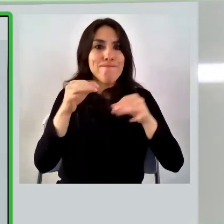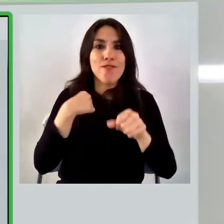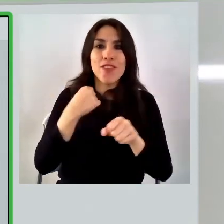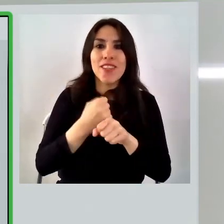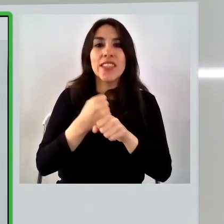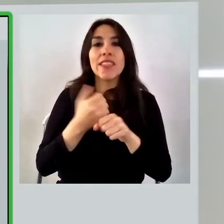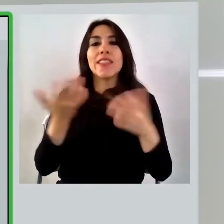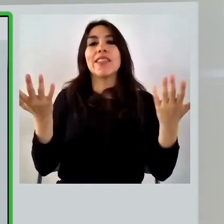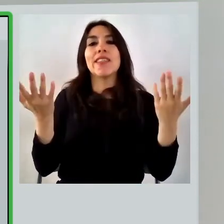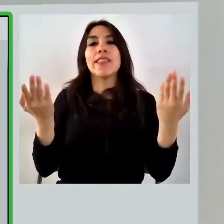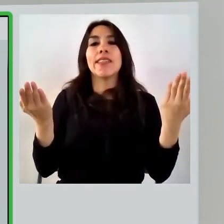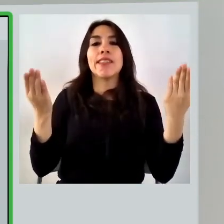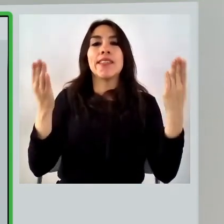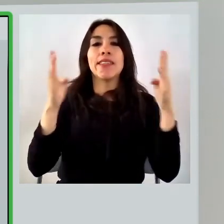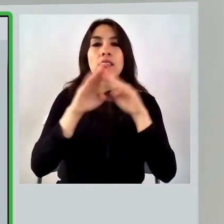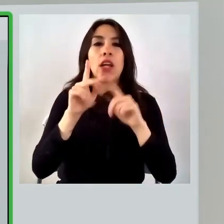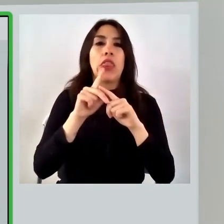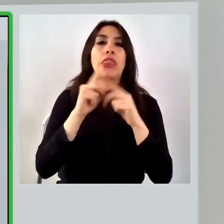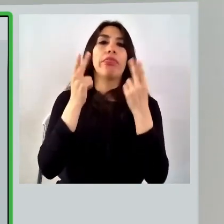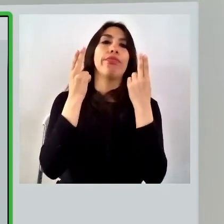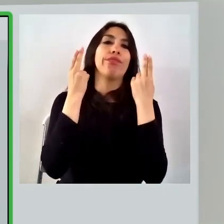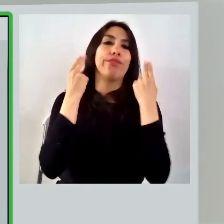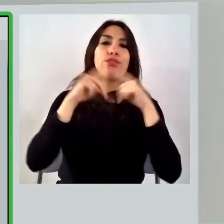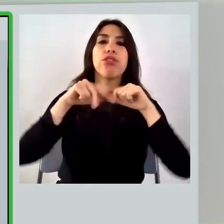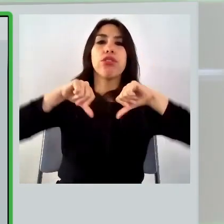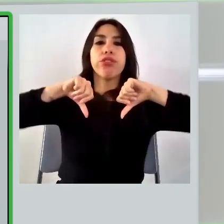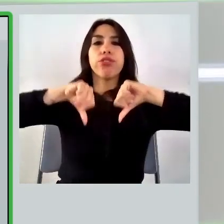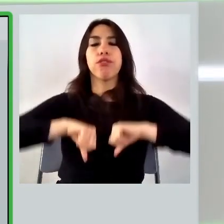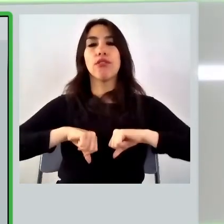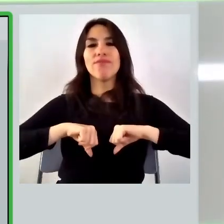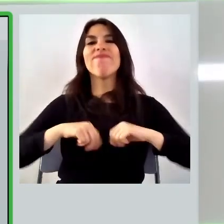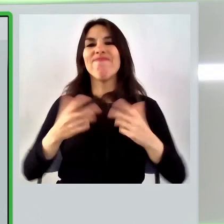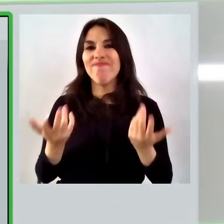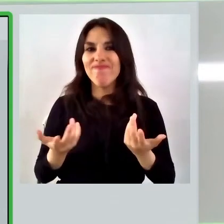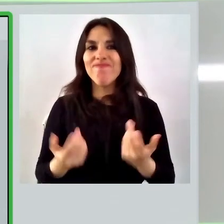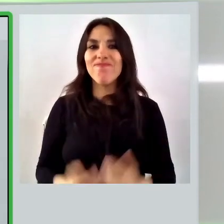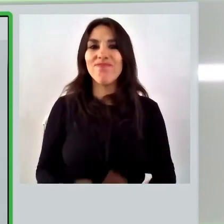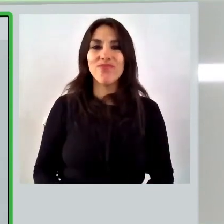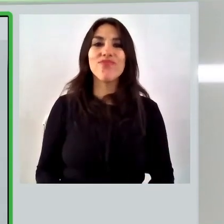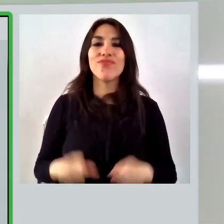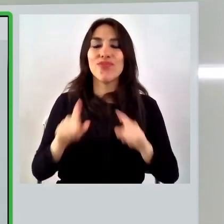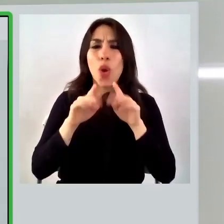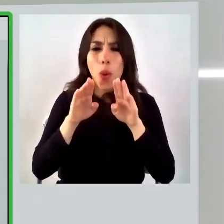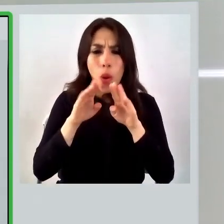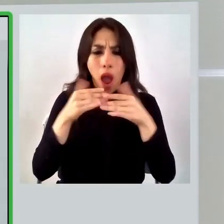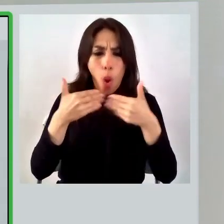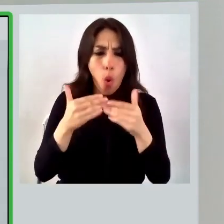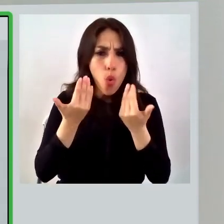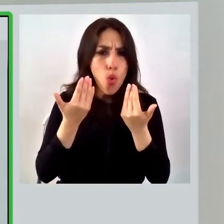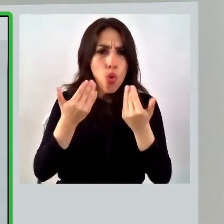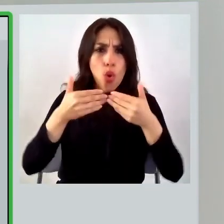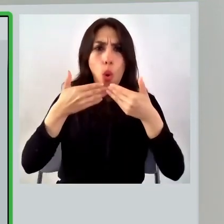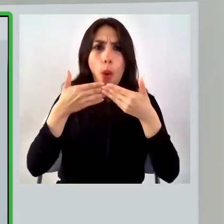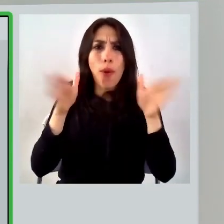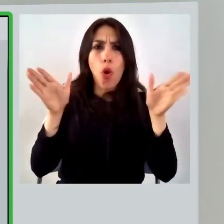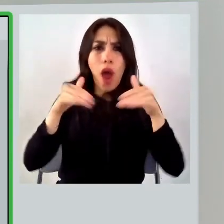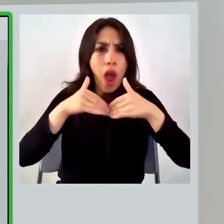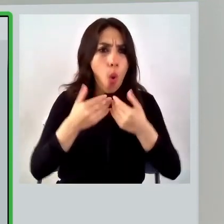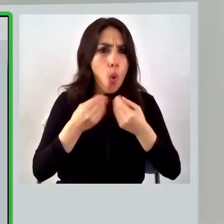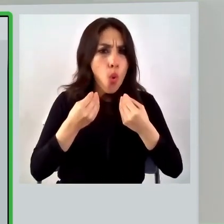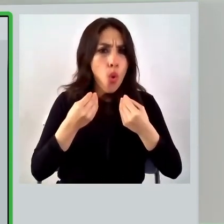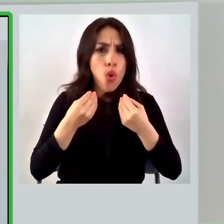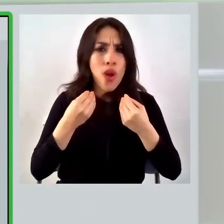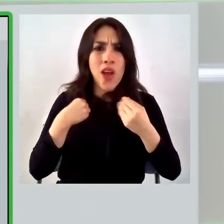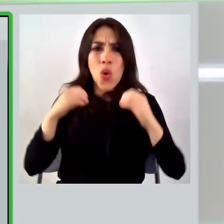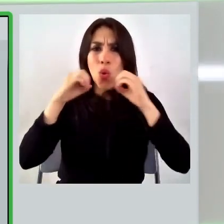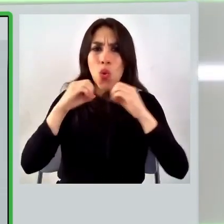the same person at work, then surely you should be able to bring your whole self to work and tell others about who you are as